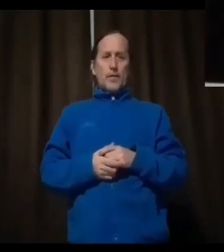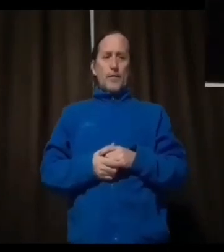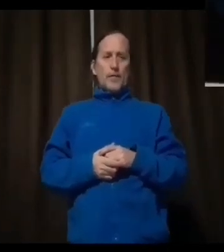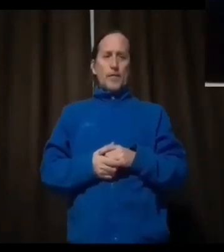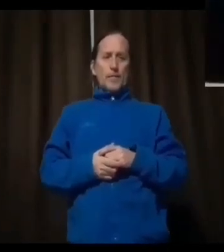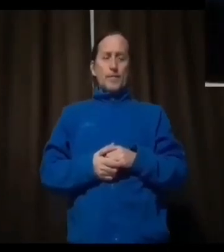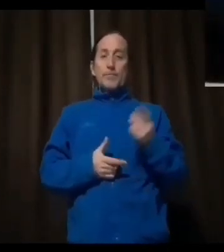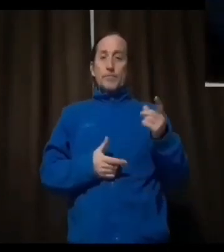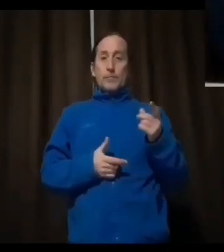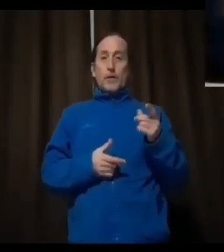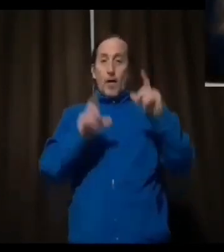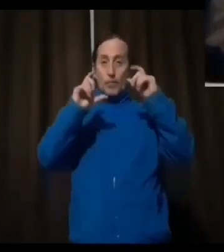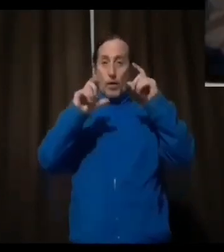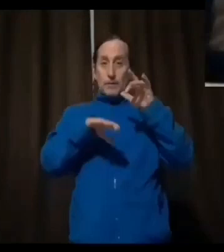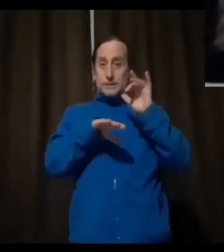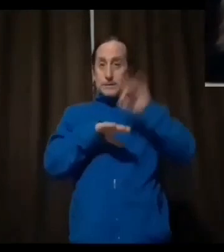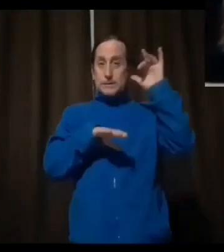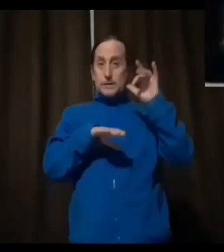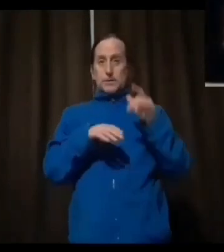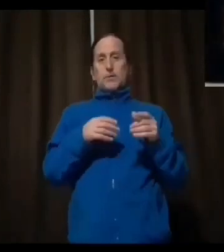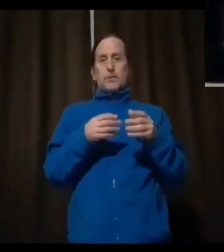And what do we get?